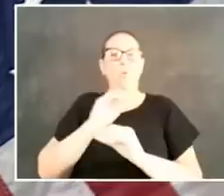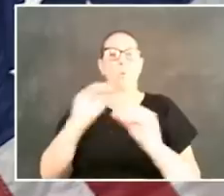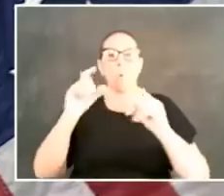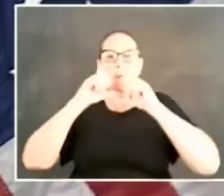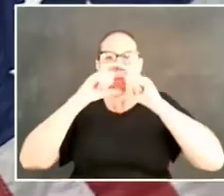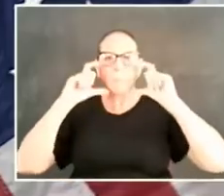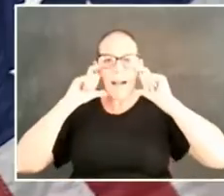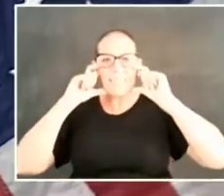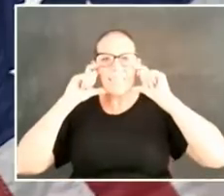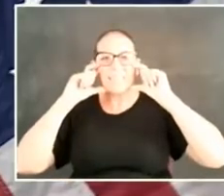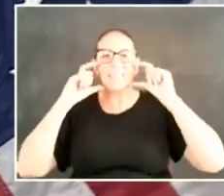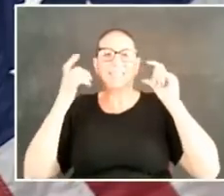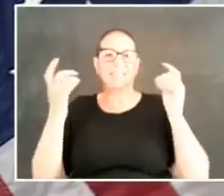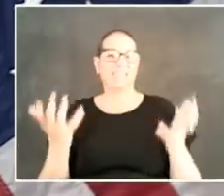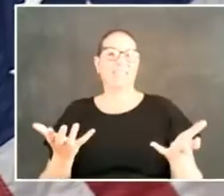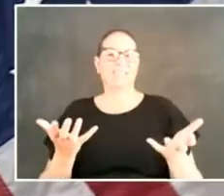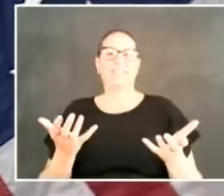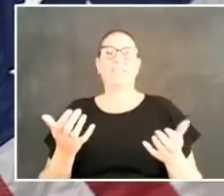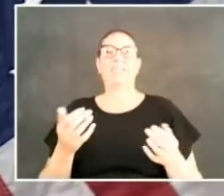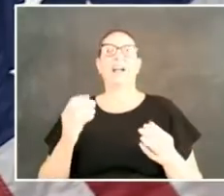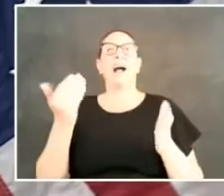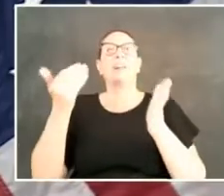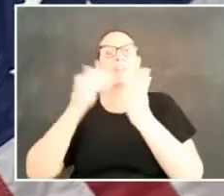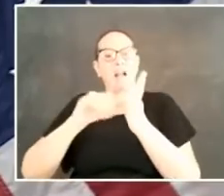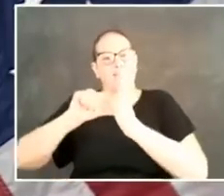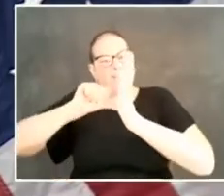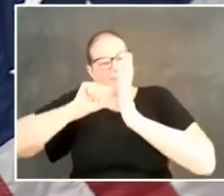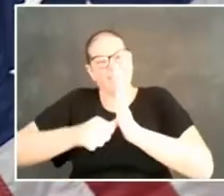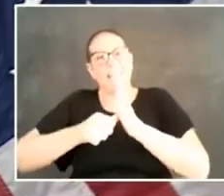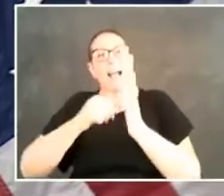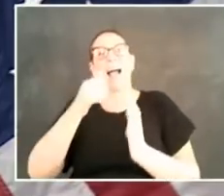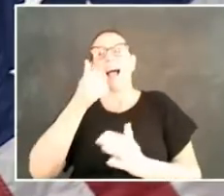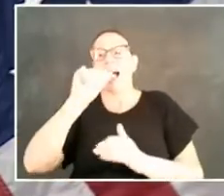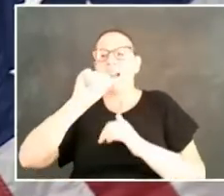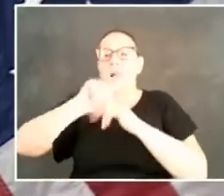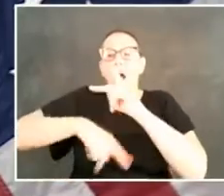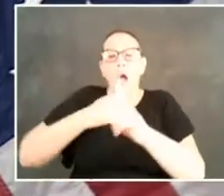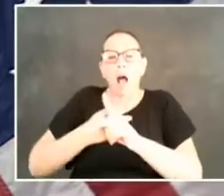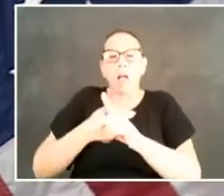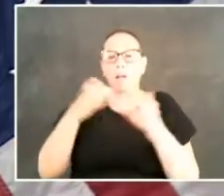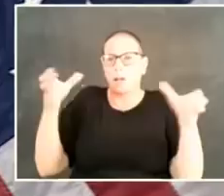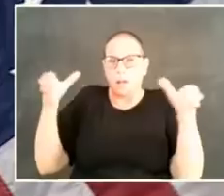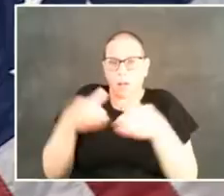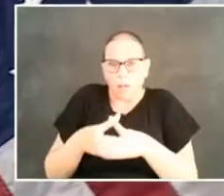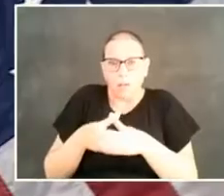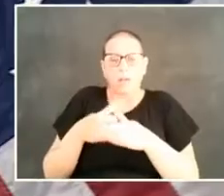absolutely unacceptable. Everyone's going to get summoned. Anyone who stays, summons instantly.